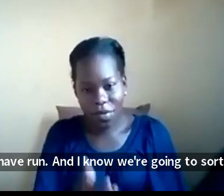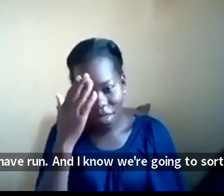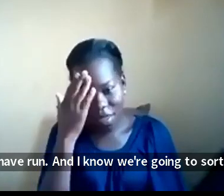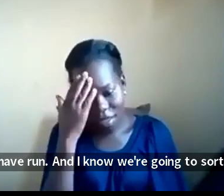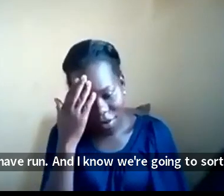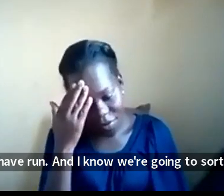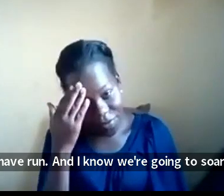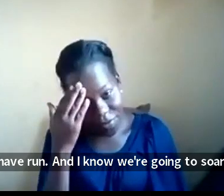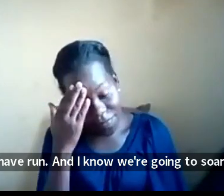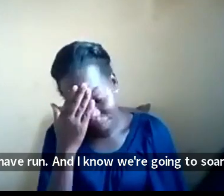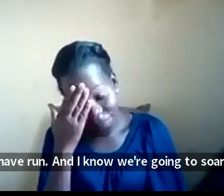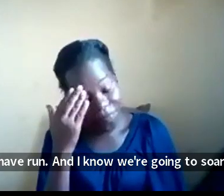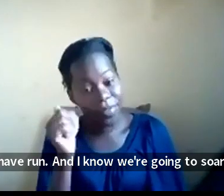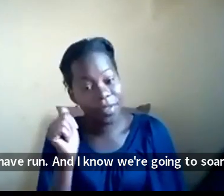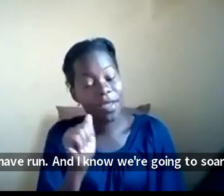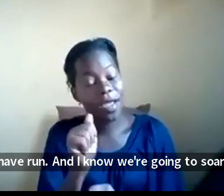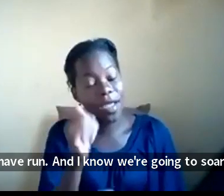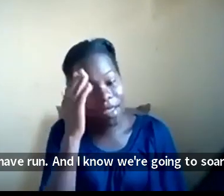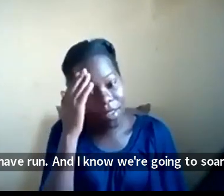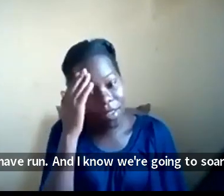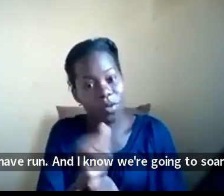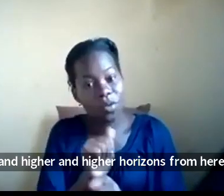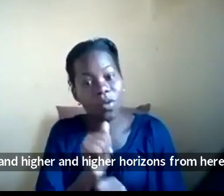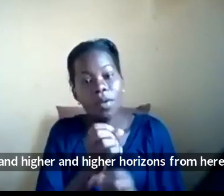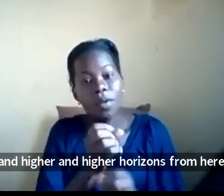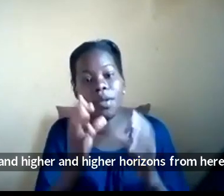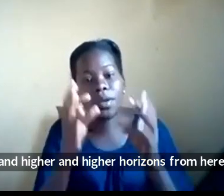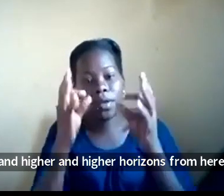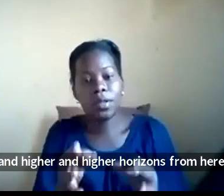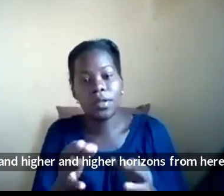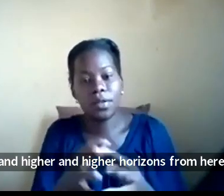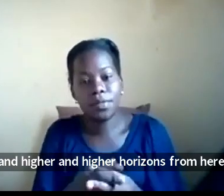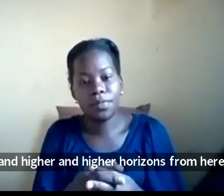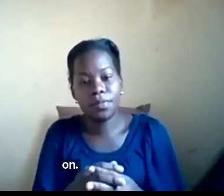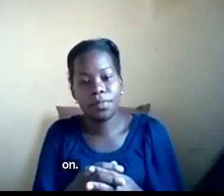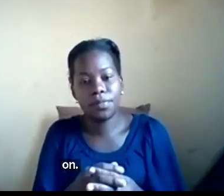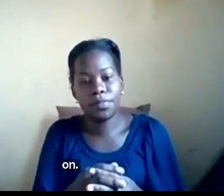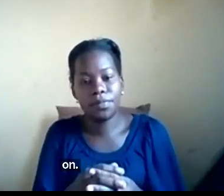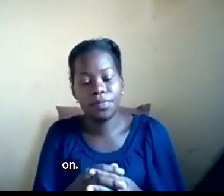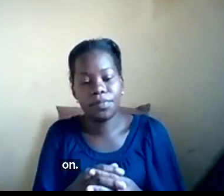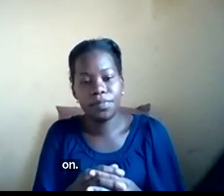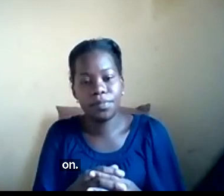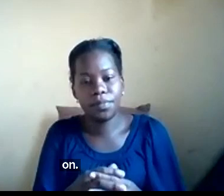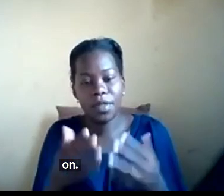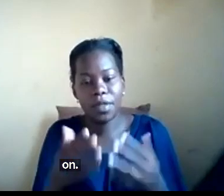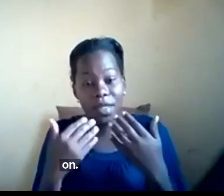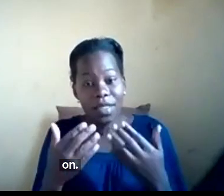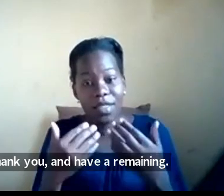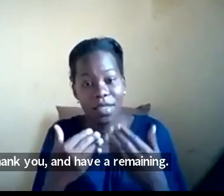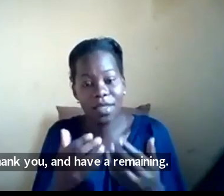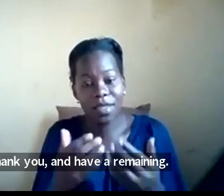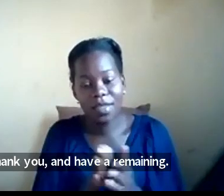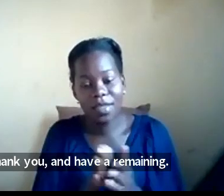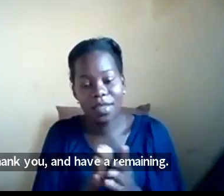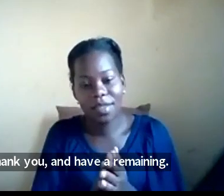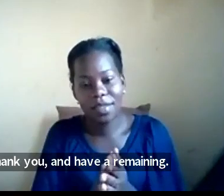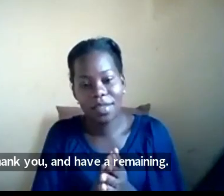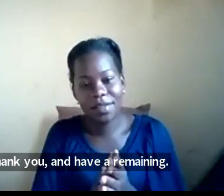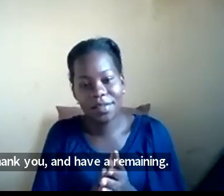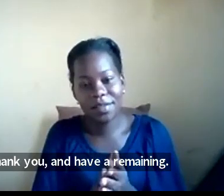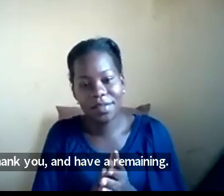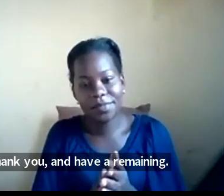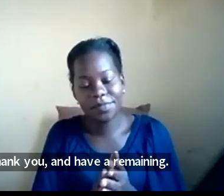higher and higher horizons from here on. So thank you, and have a remaining good session and a lovely